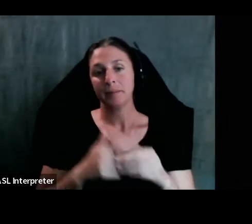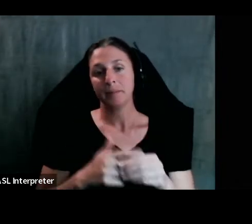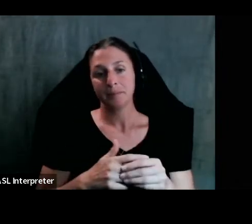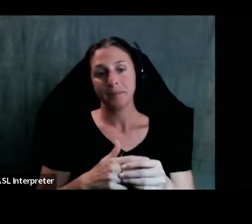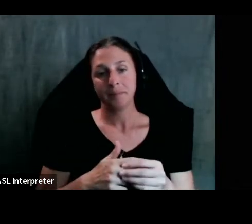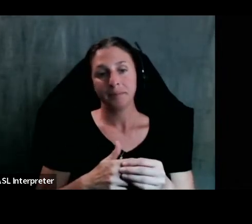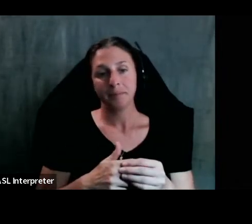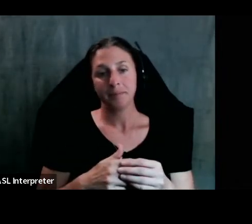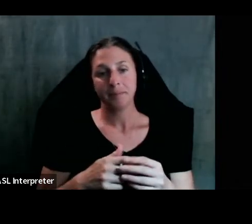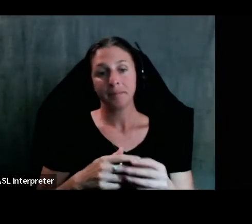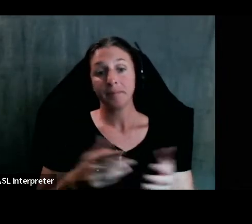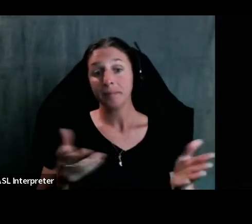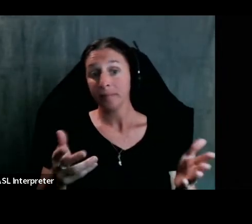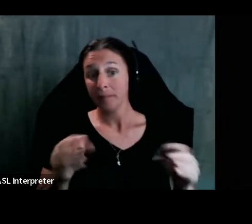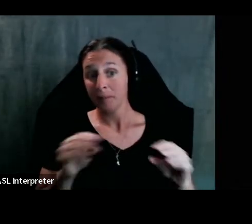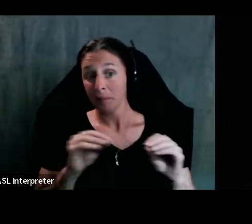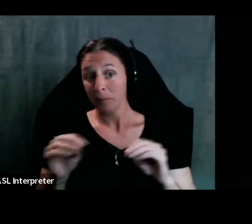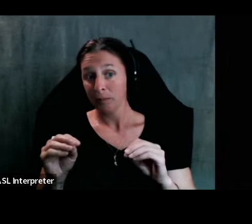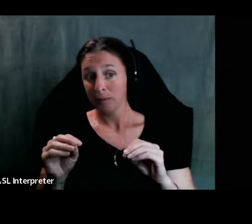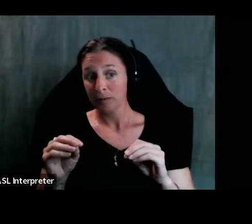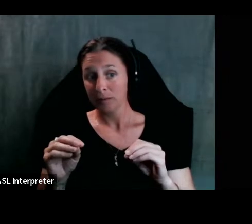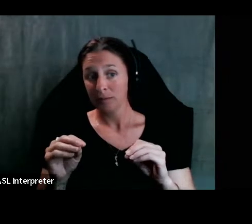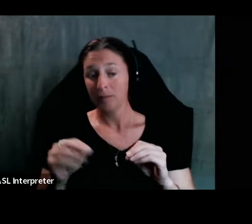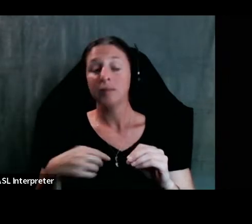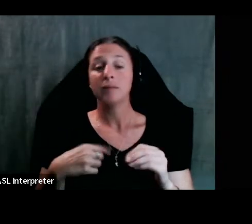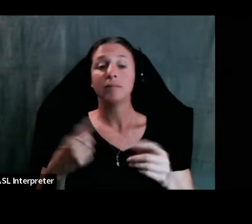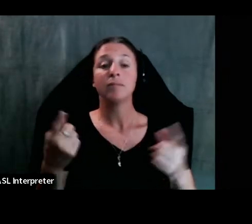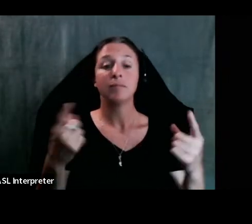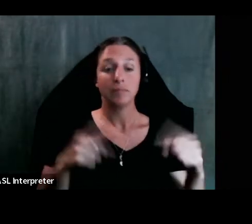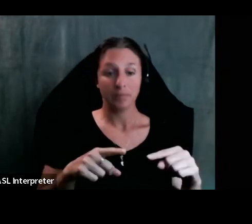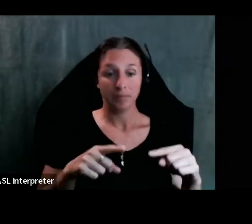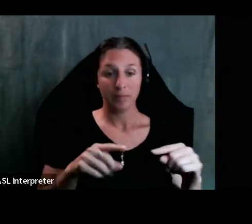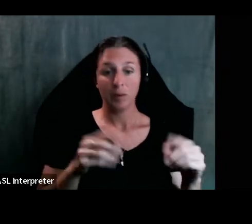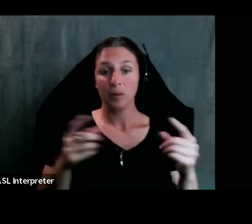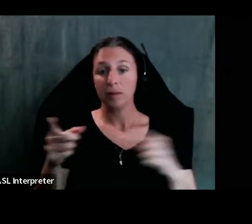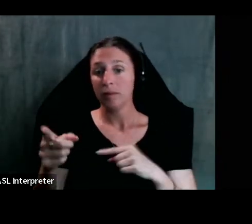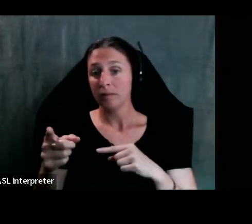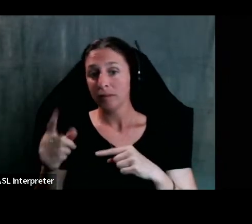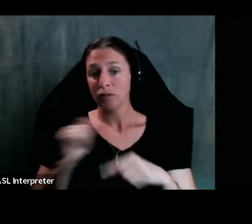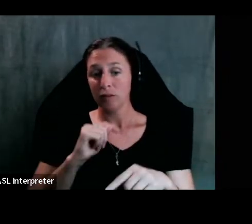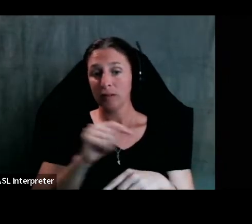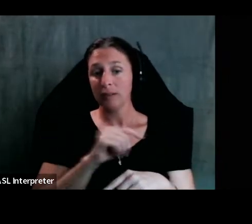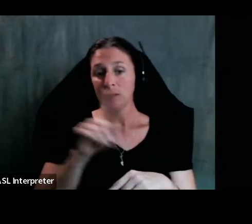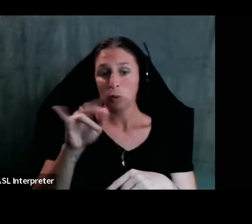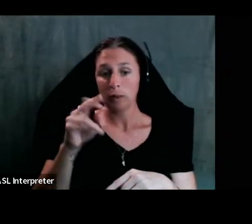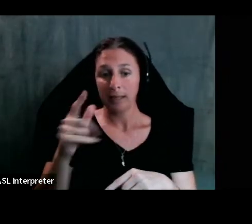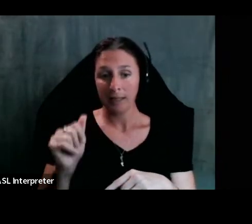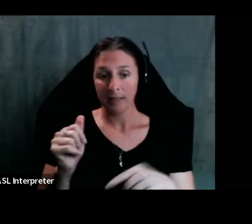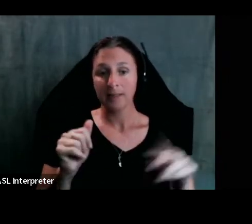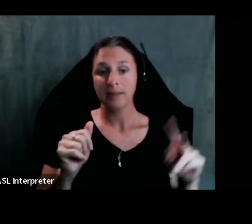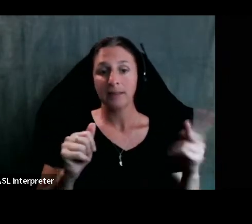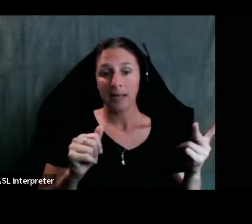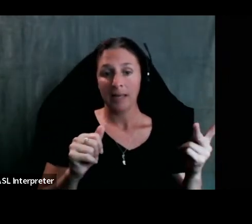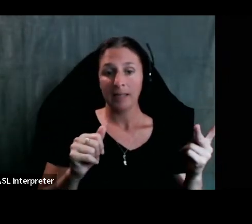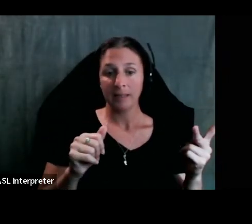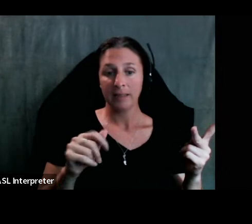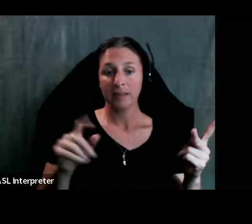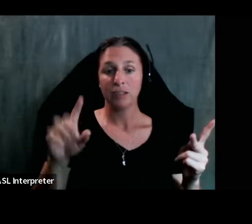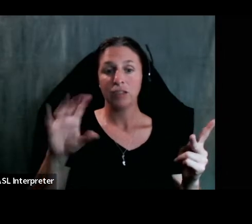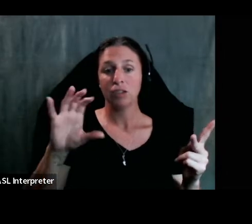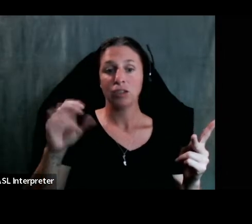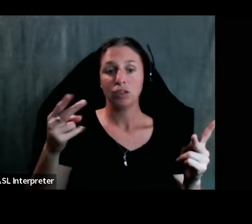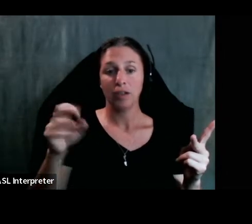I'm entertaining a motion. I move. Okay, so moved by trustee Andrade Zuniga. I'll Is there second that. a second by trustee